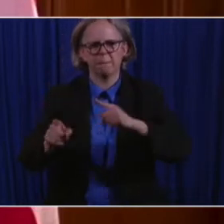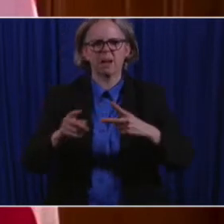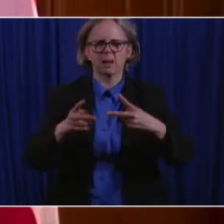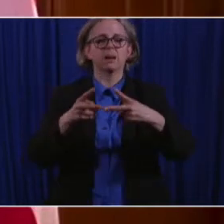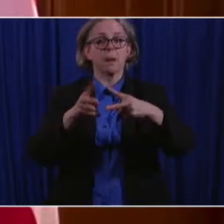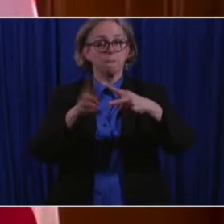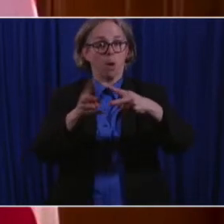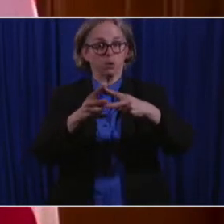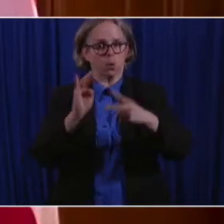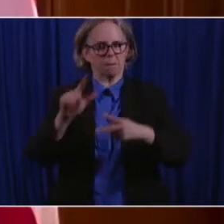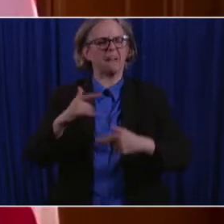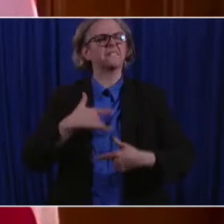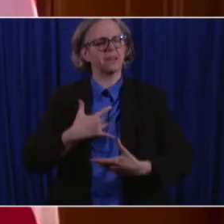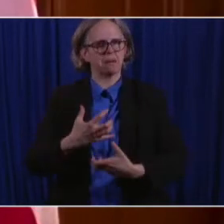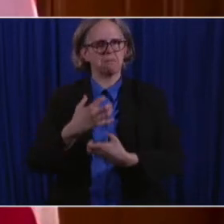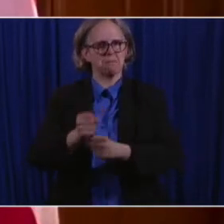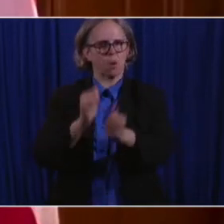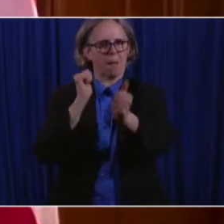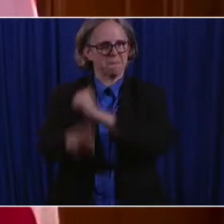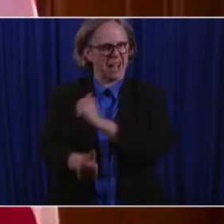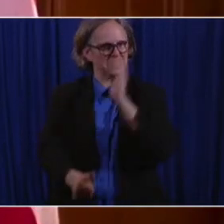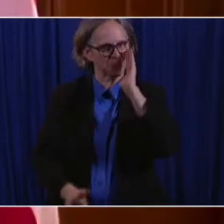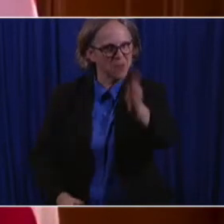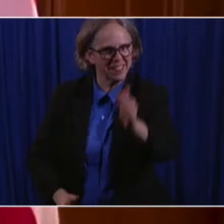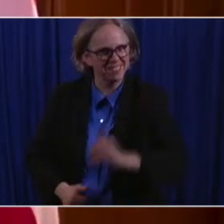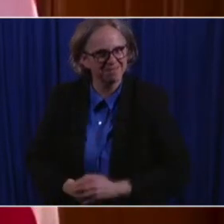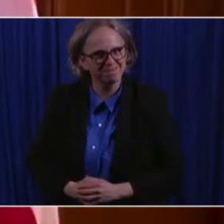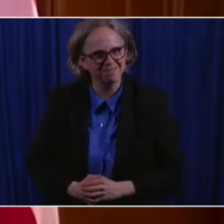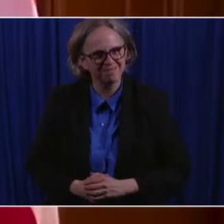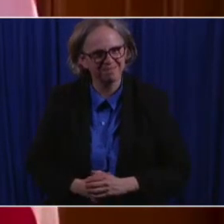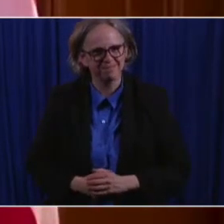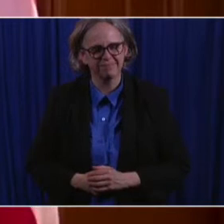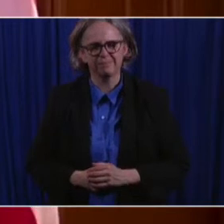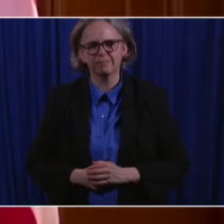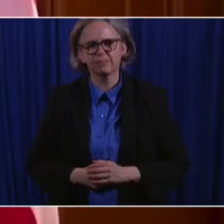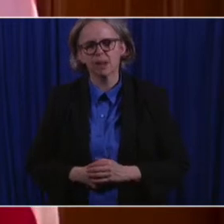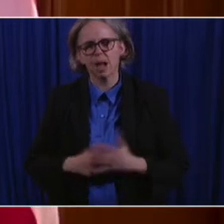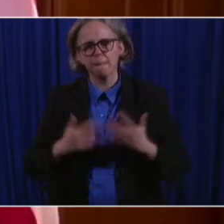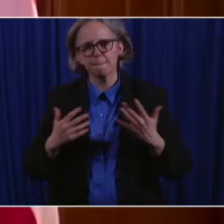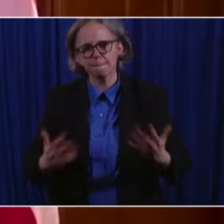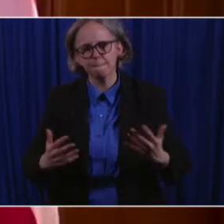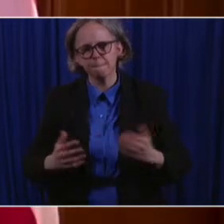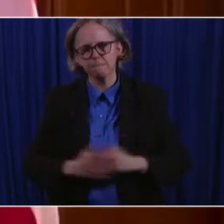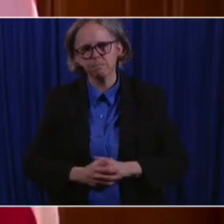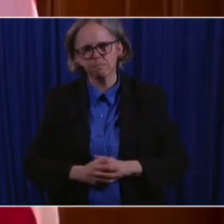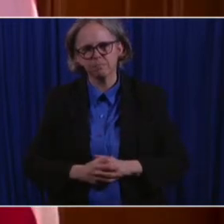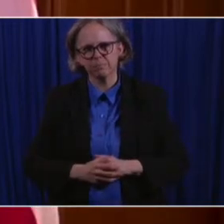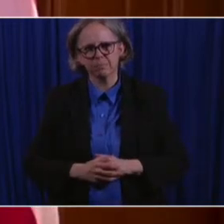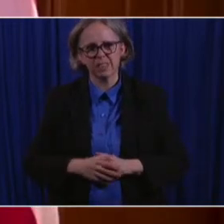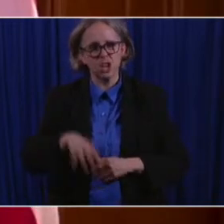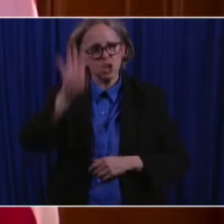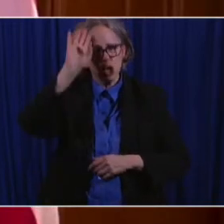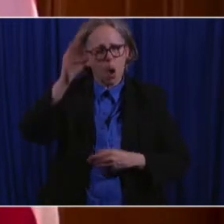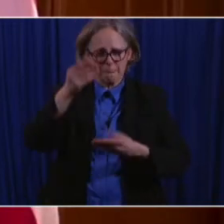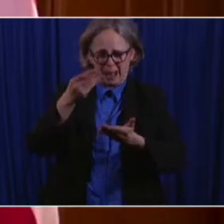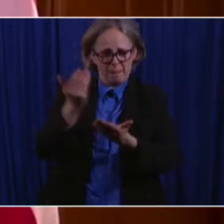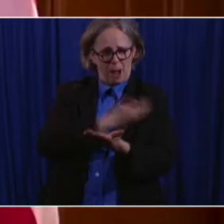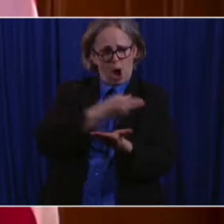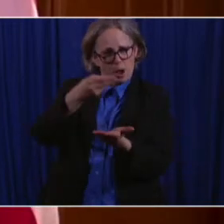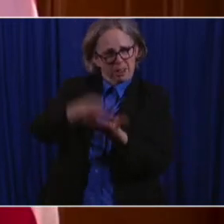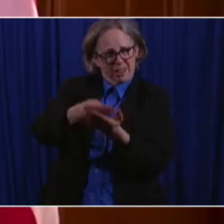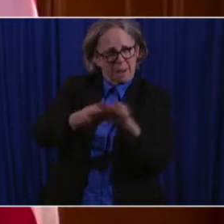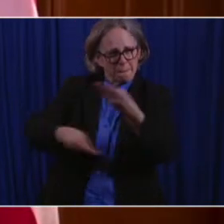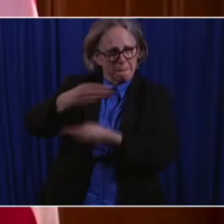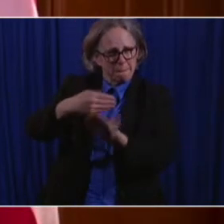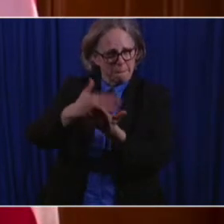and see no reason why they cannot be passed. If you look at the budget that was passed,